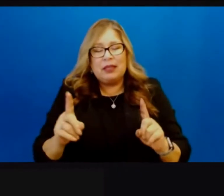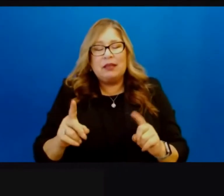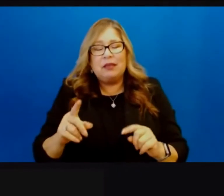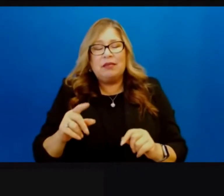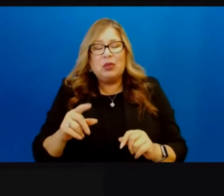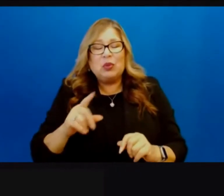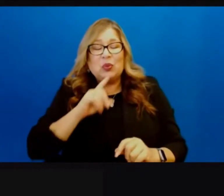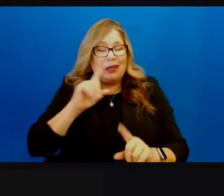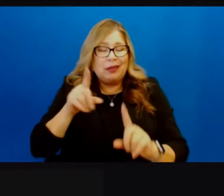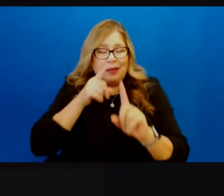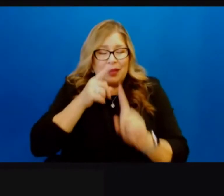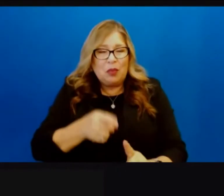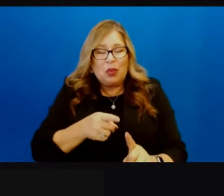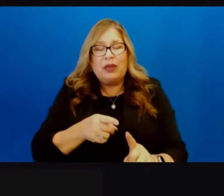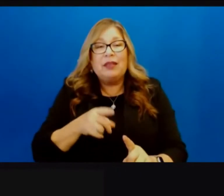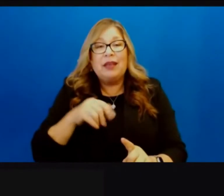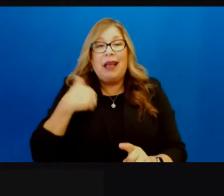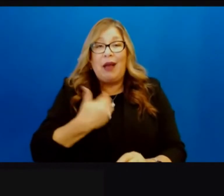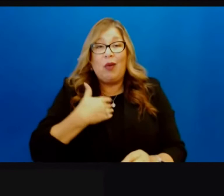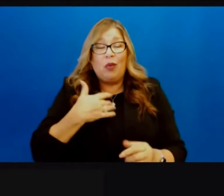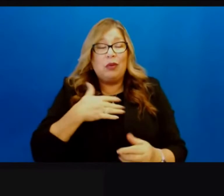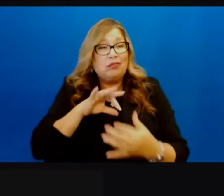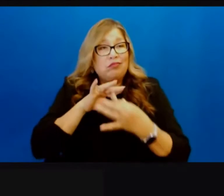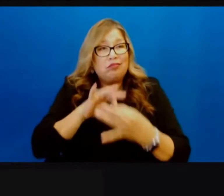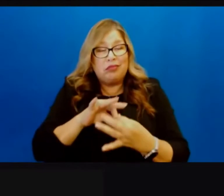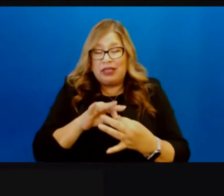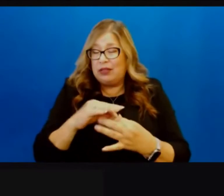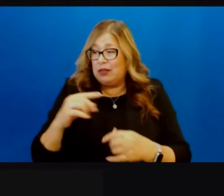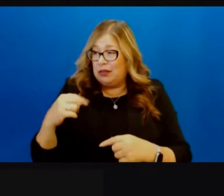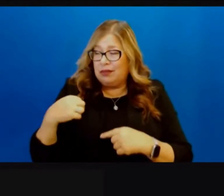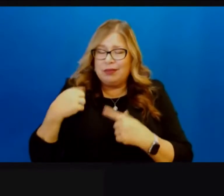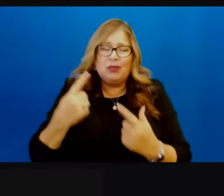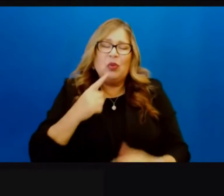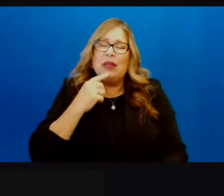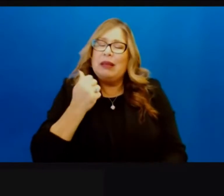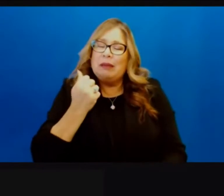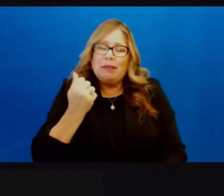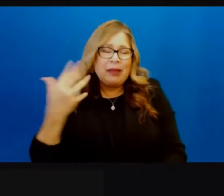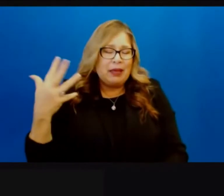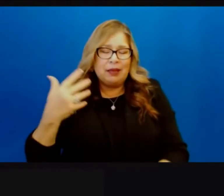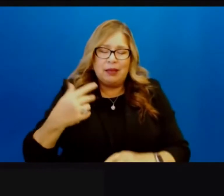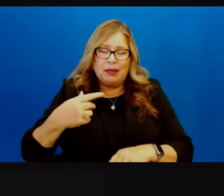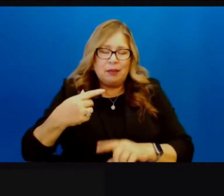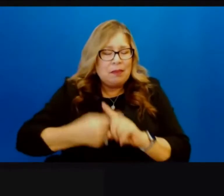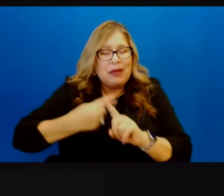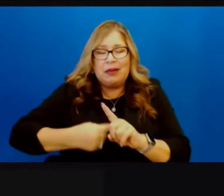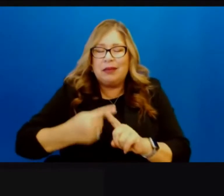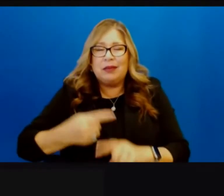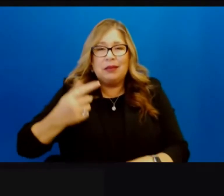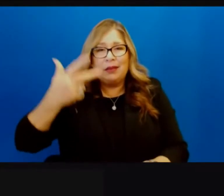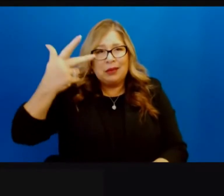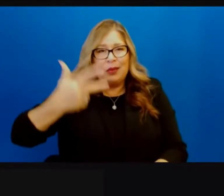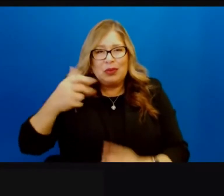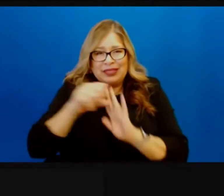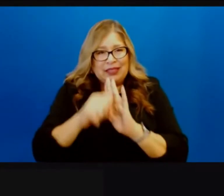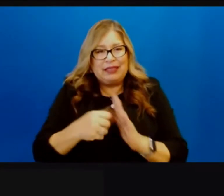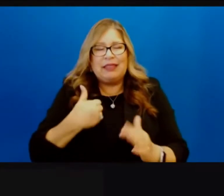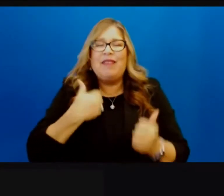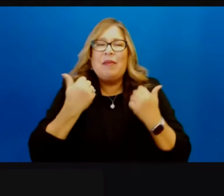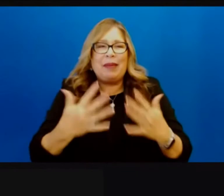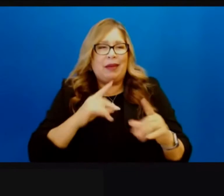on what has for many, many, many months been a long and robust set of conversations between our three states.